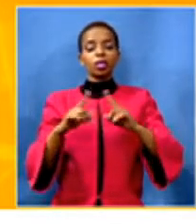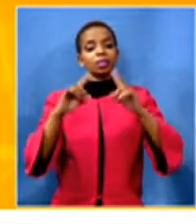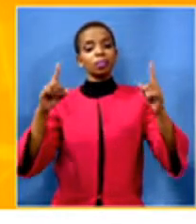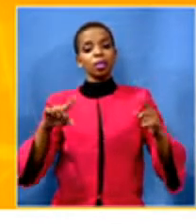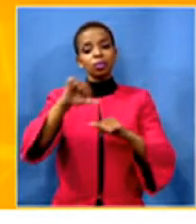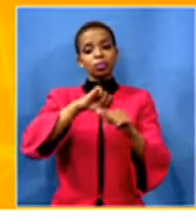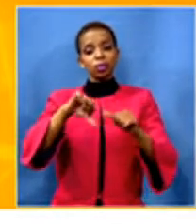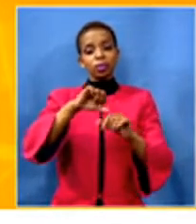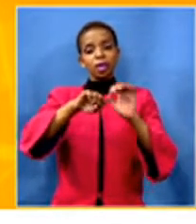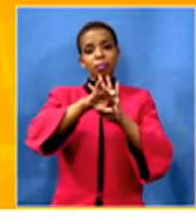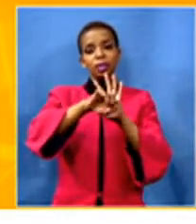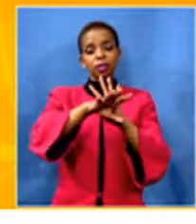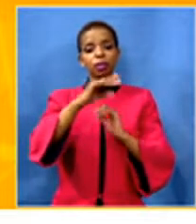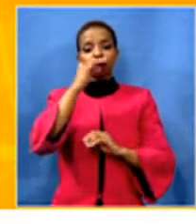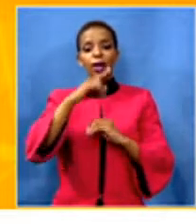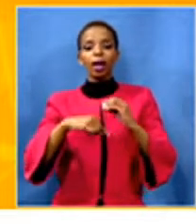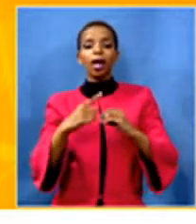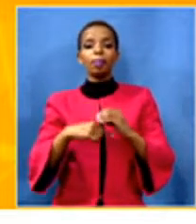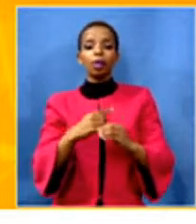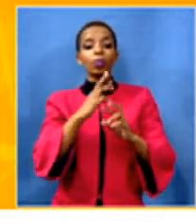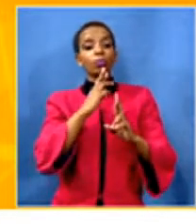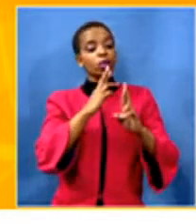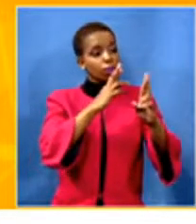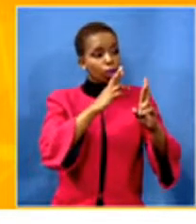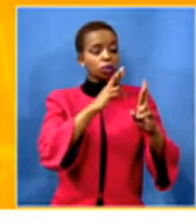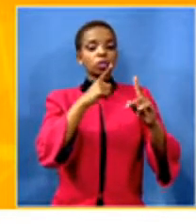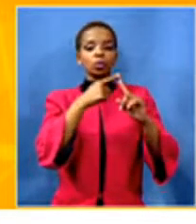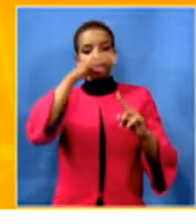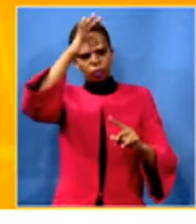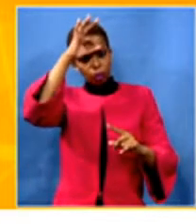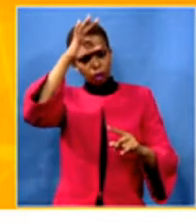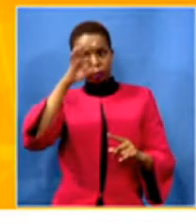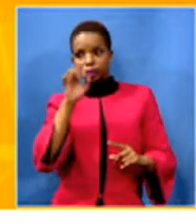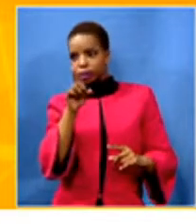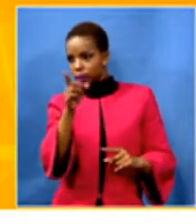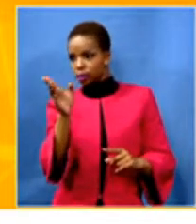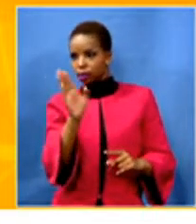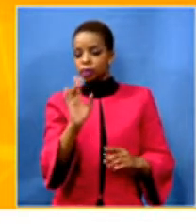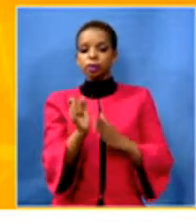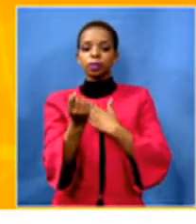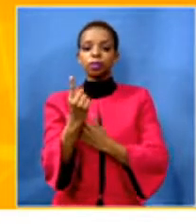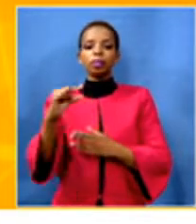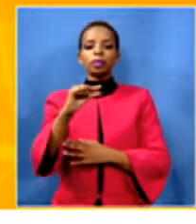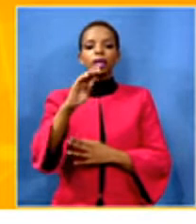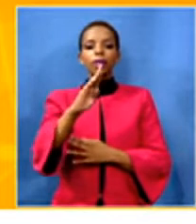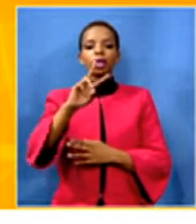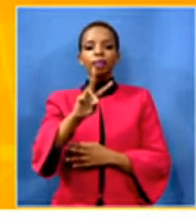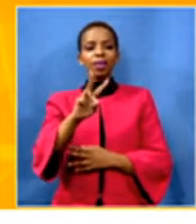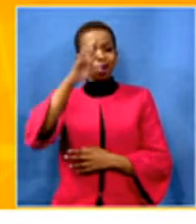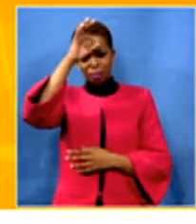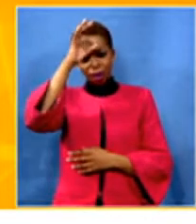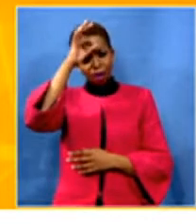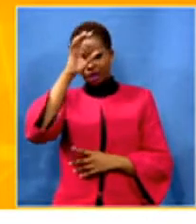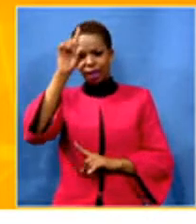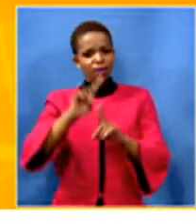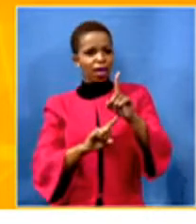experience when reporting incidents of GBV to the law. For example, police fail to register cases, saying there isn't enough